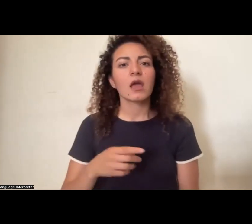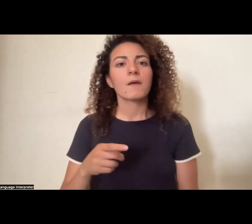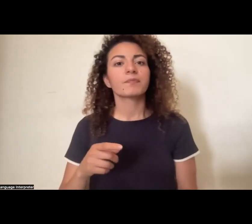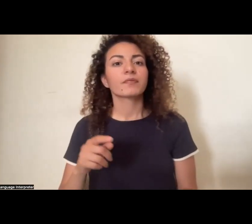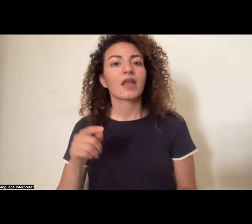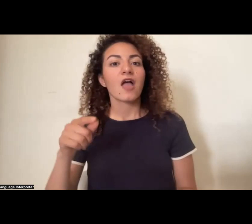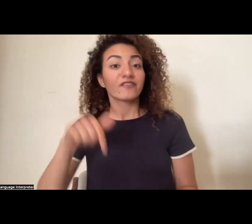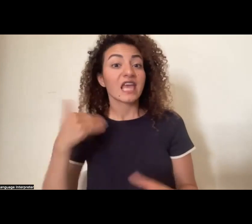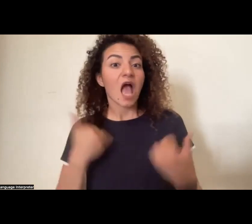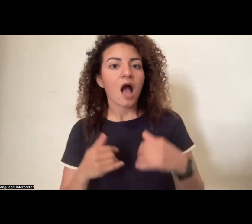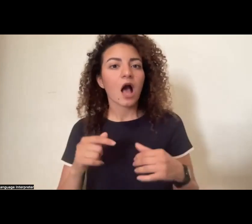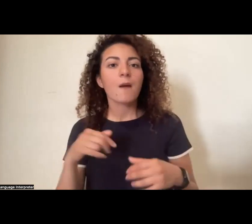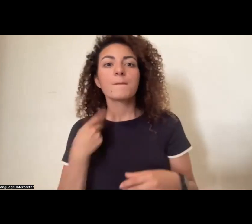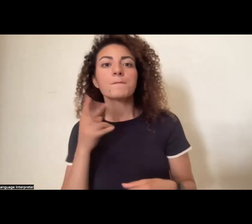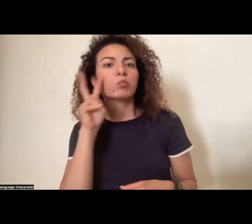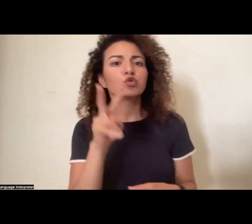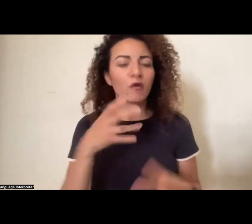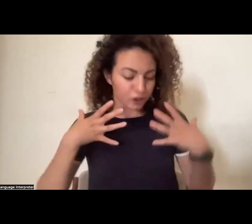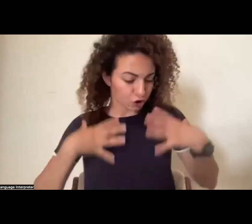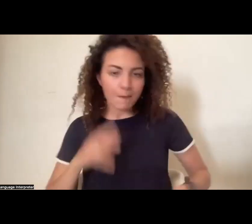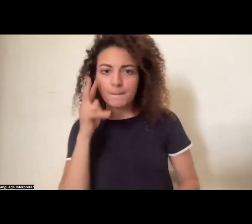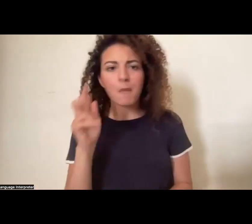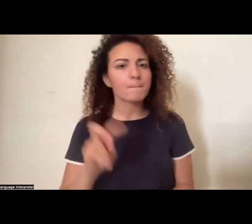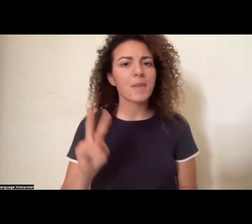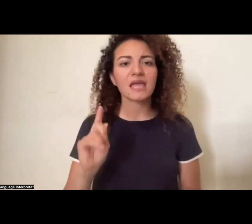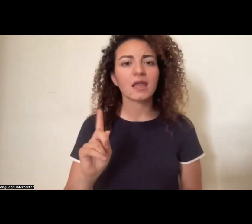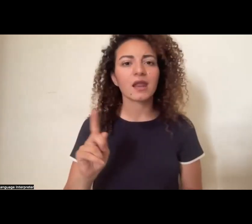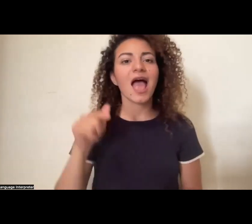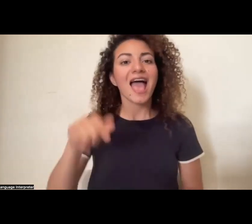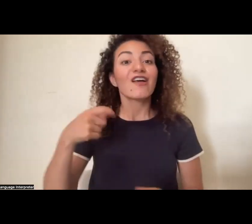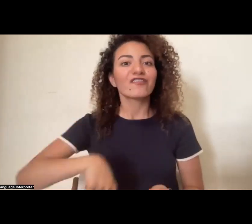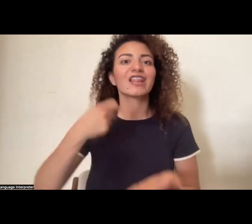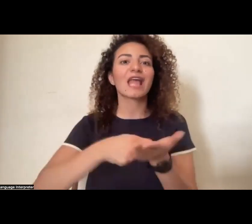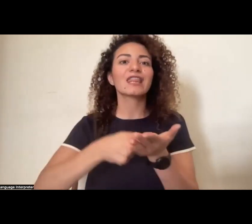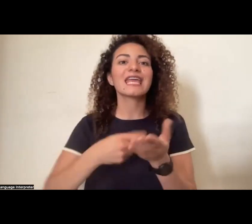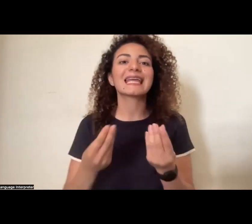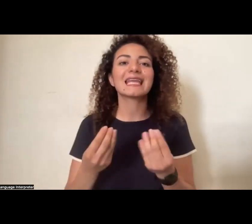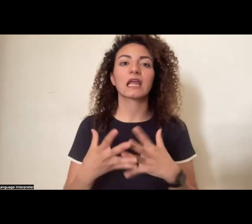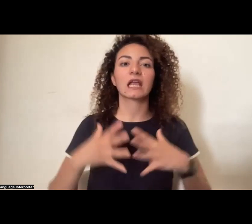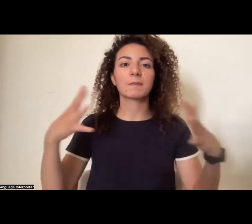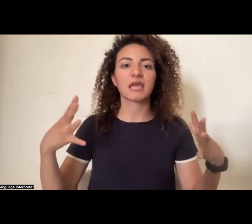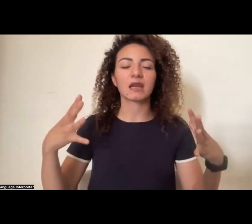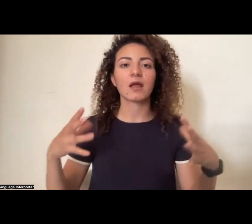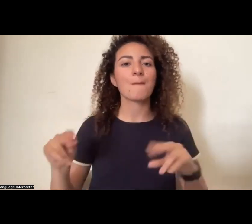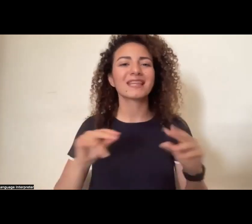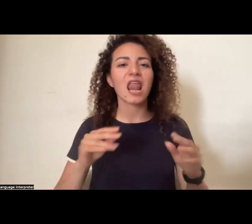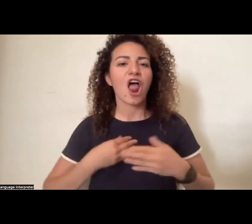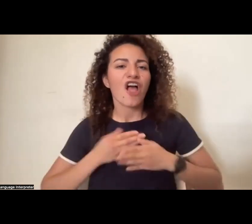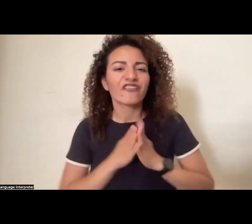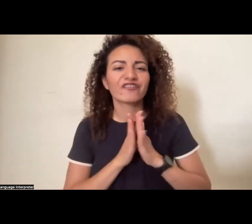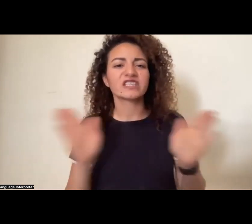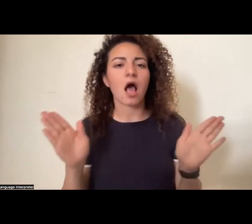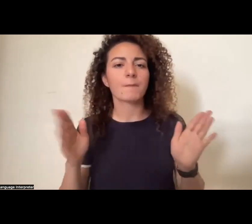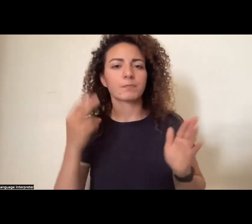schizophrenia. And this is accompanied or coupled by the lack of awareness about the importance of mental and psychological health,